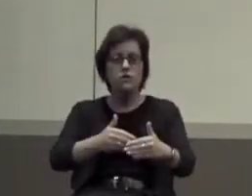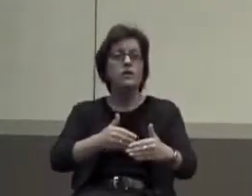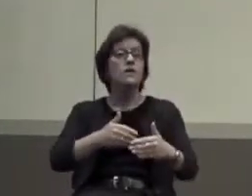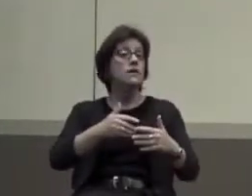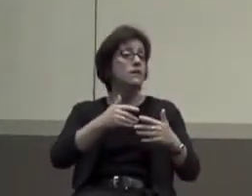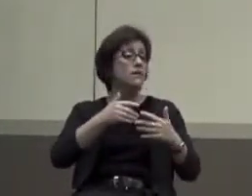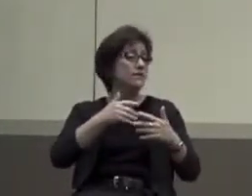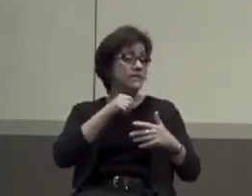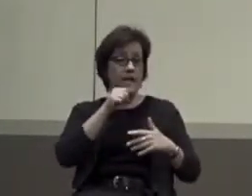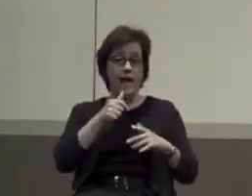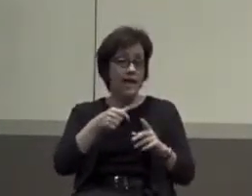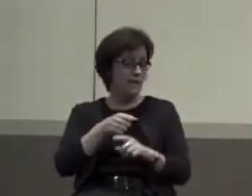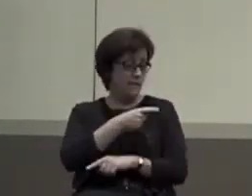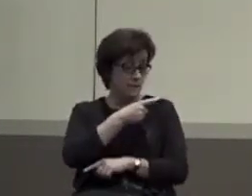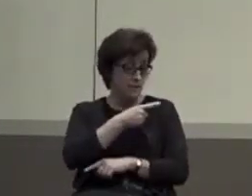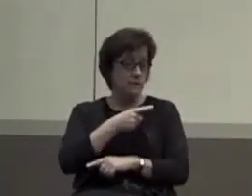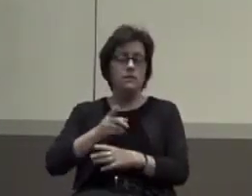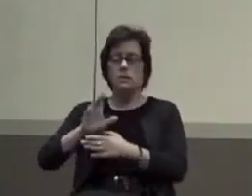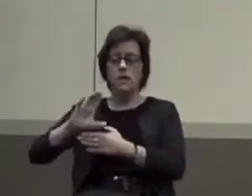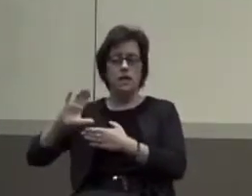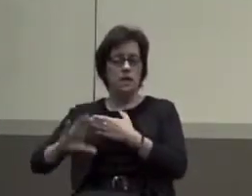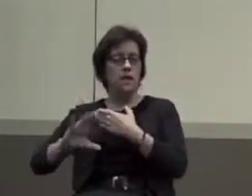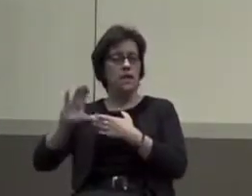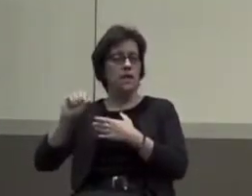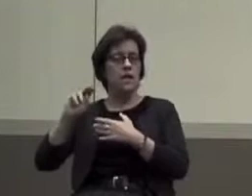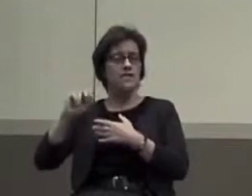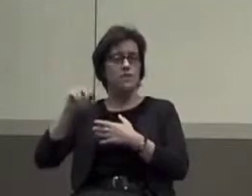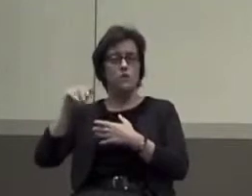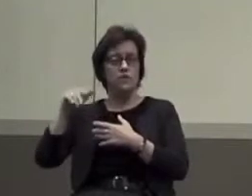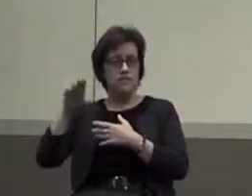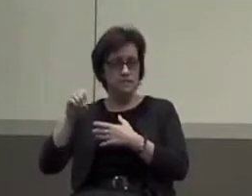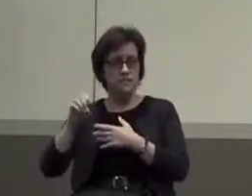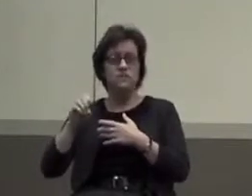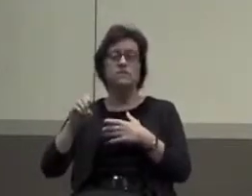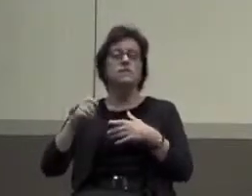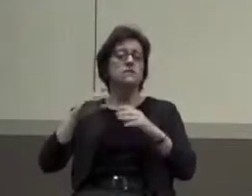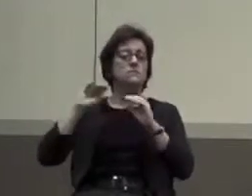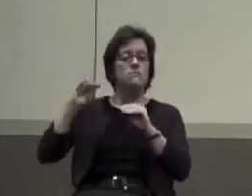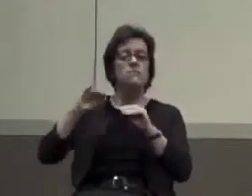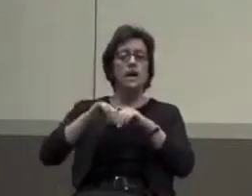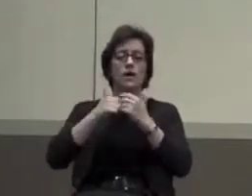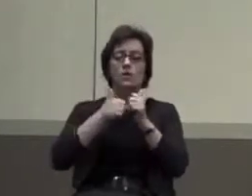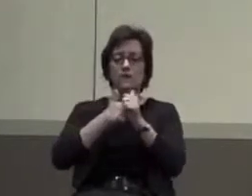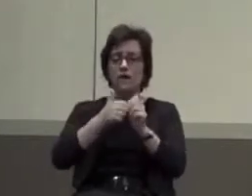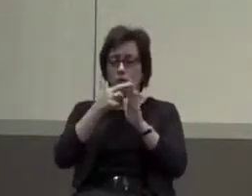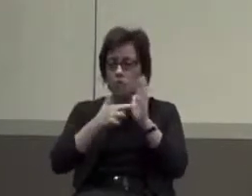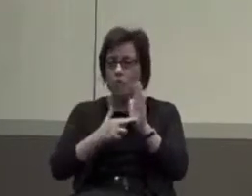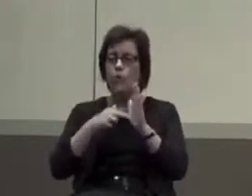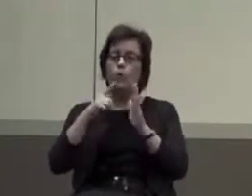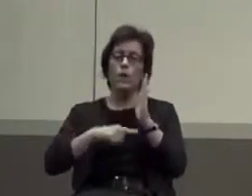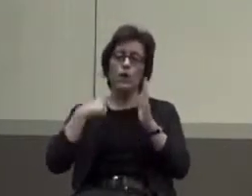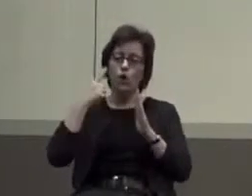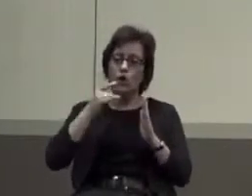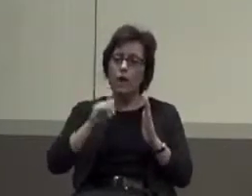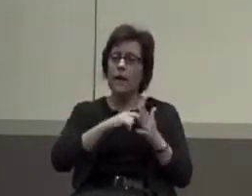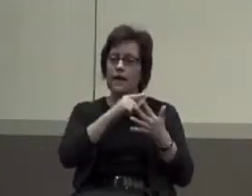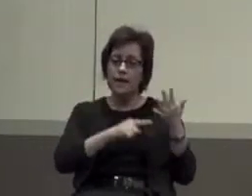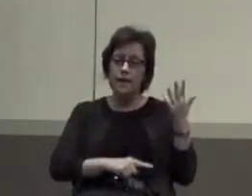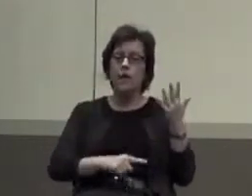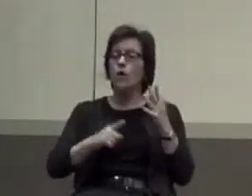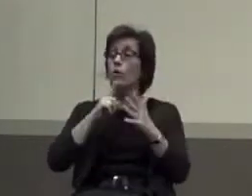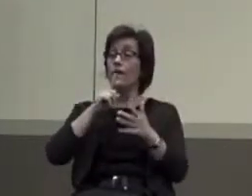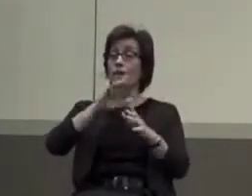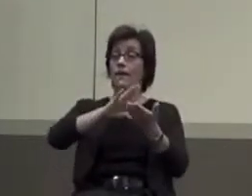students how to follow the rules, what do the rules look like, what are the rewards, what are the